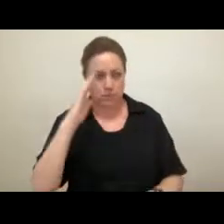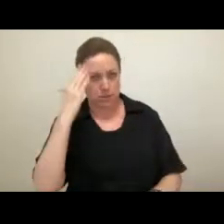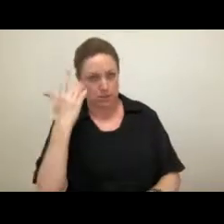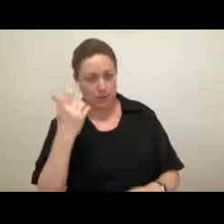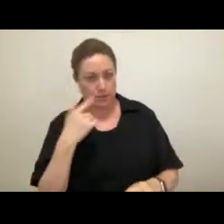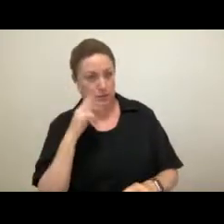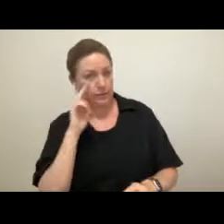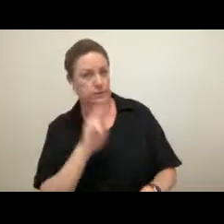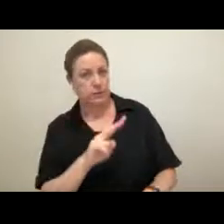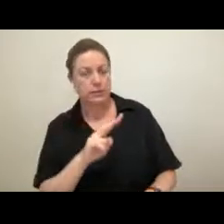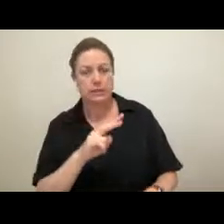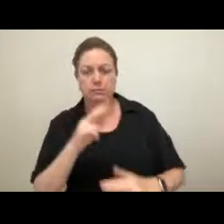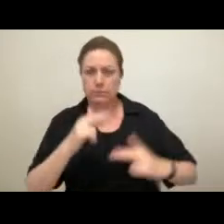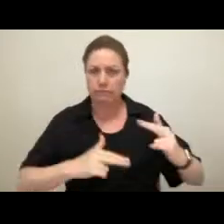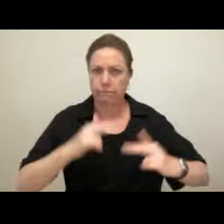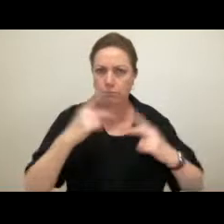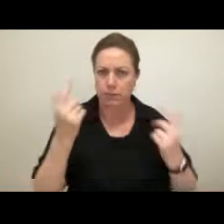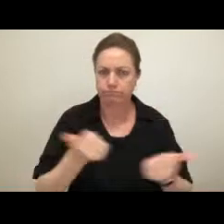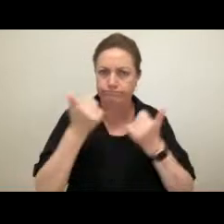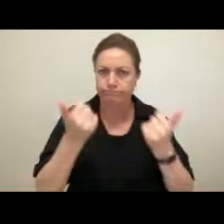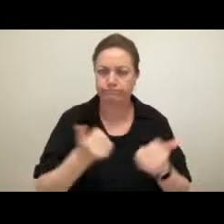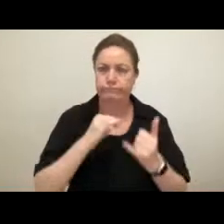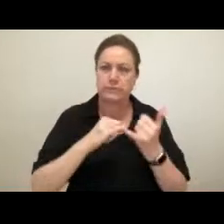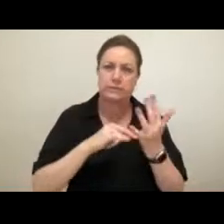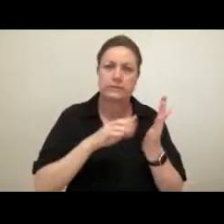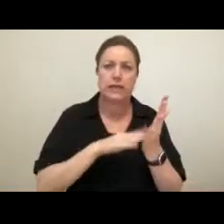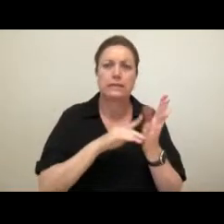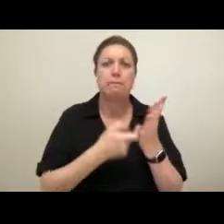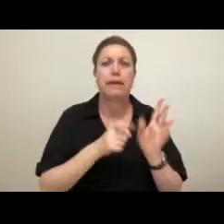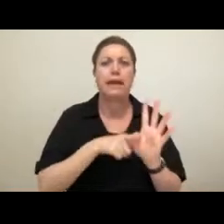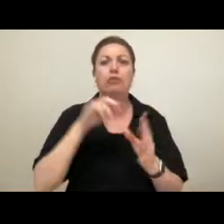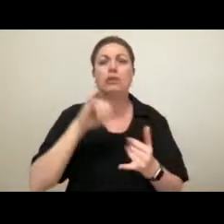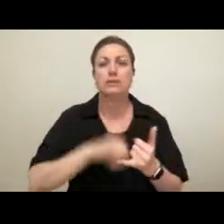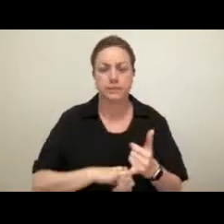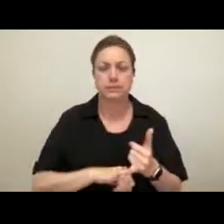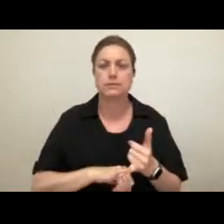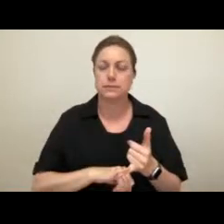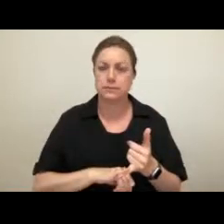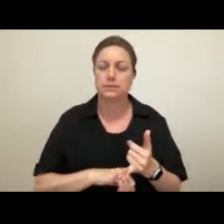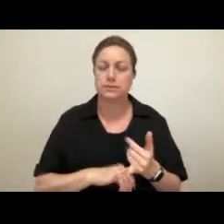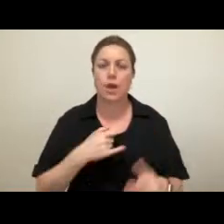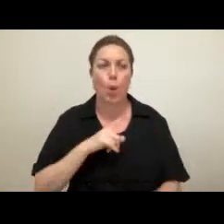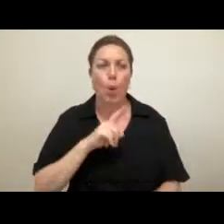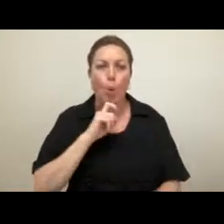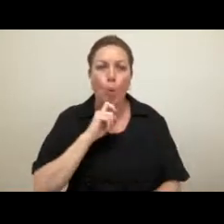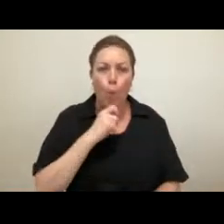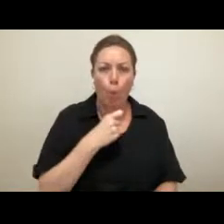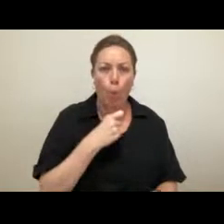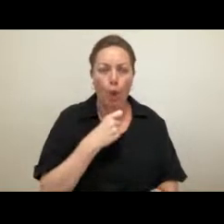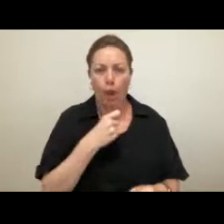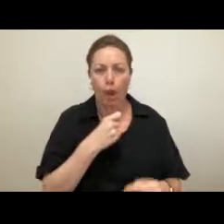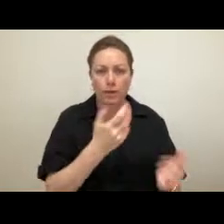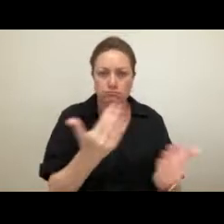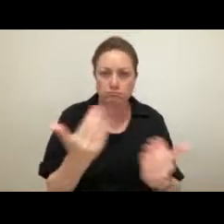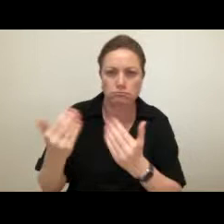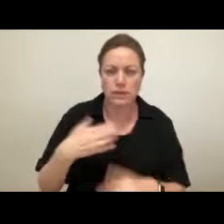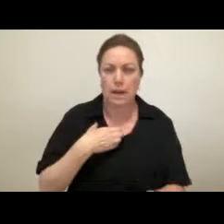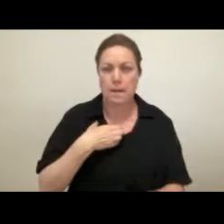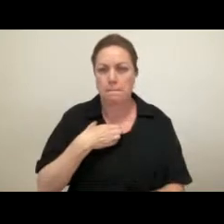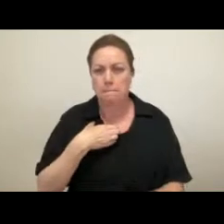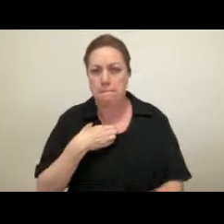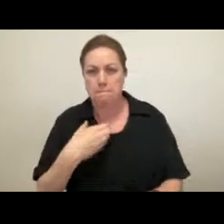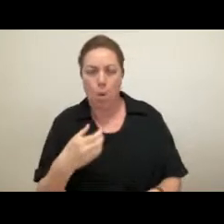Mary's, but obviously this project will catalyse further investment, further regeneration, and